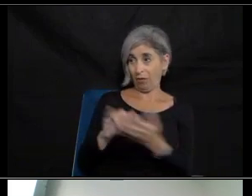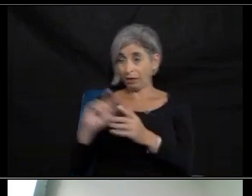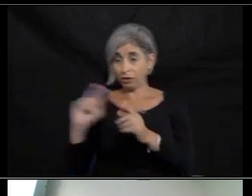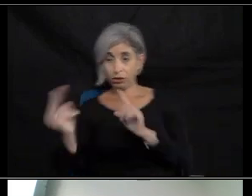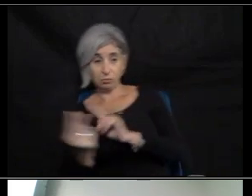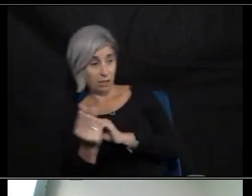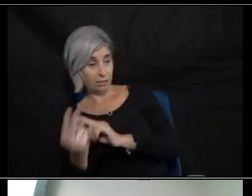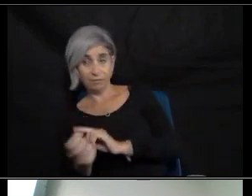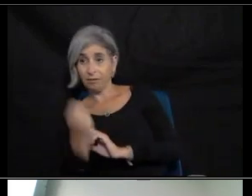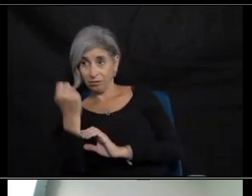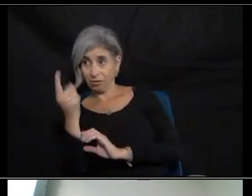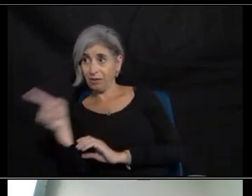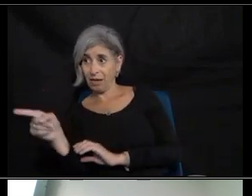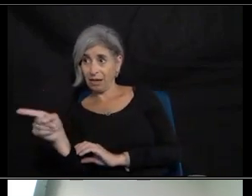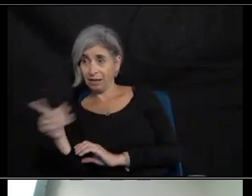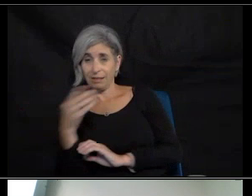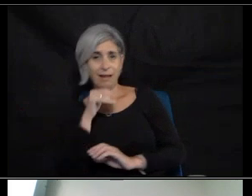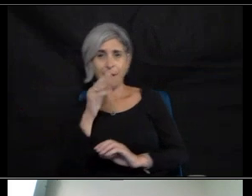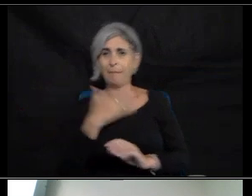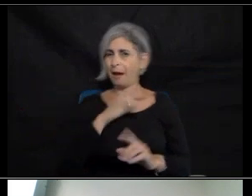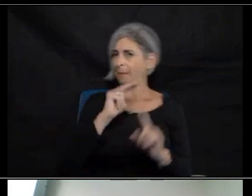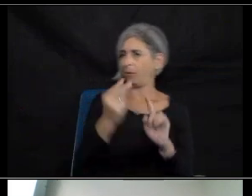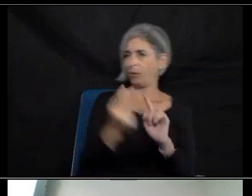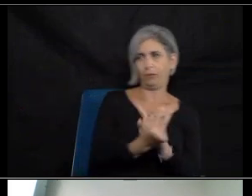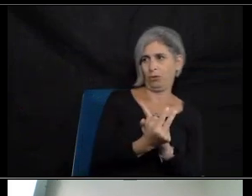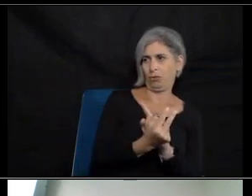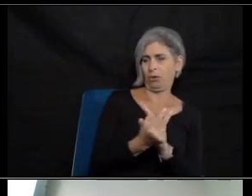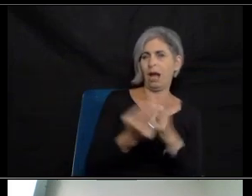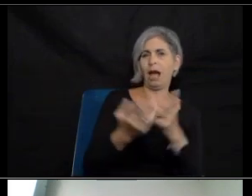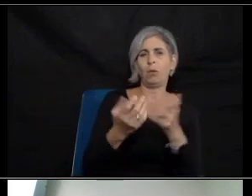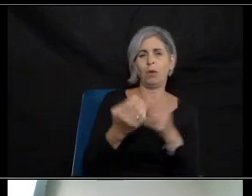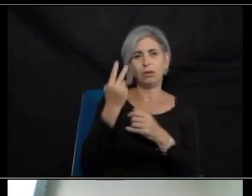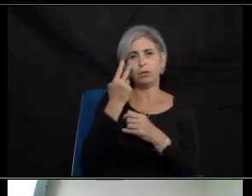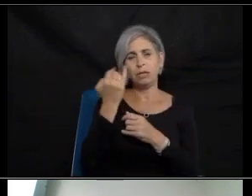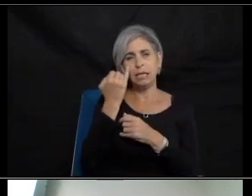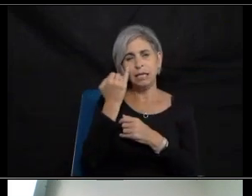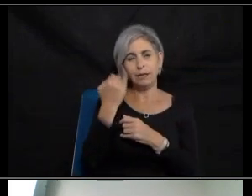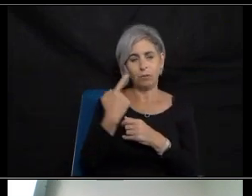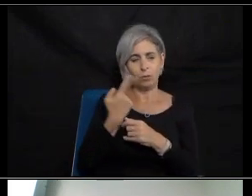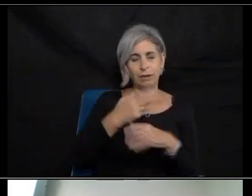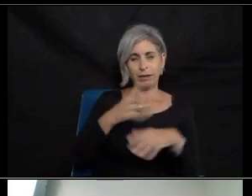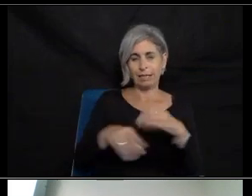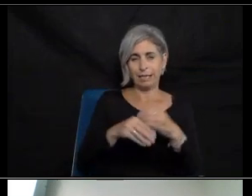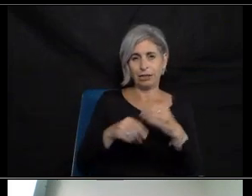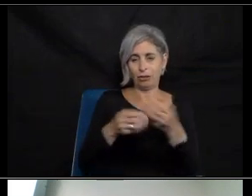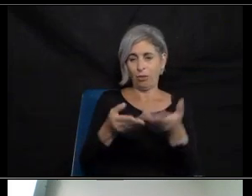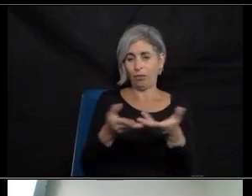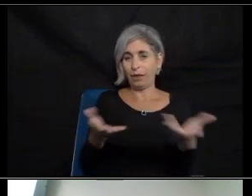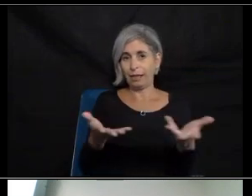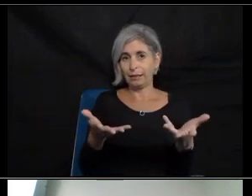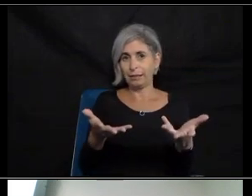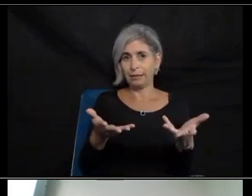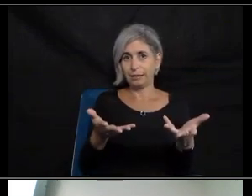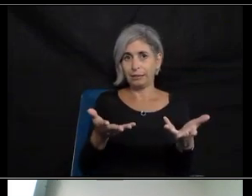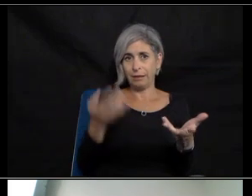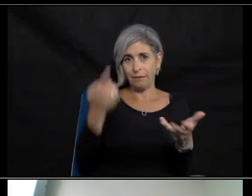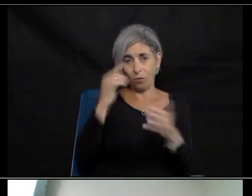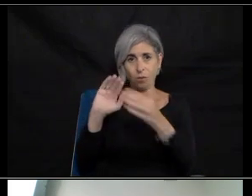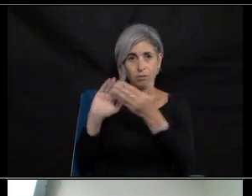understand that. That is not my point of view. I want to see if we can get additional things as part of our